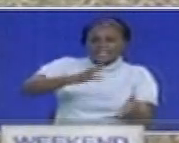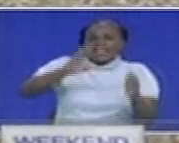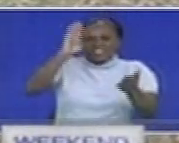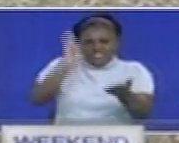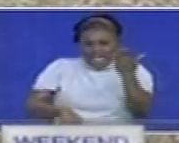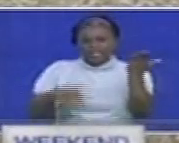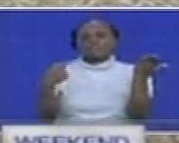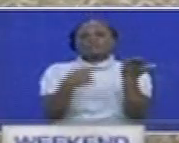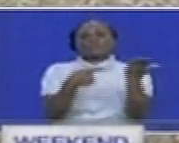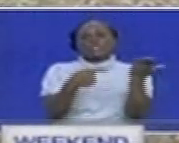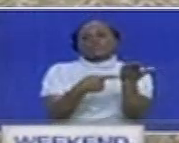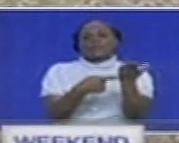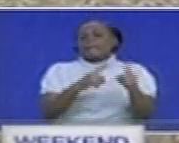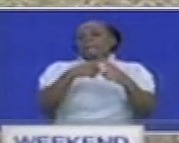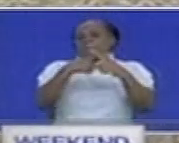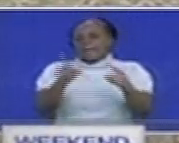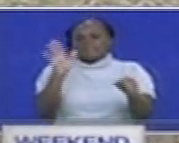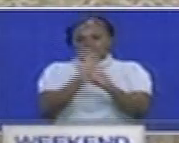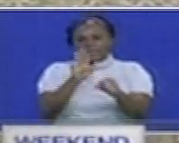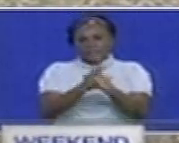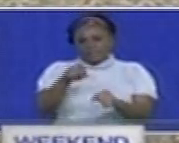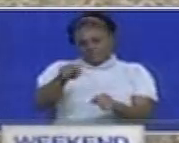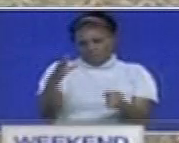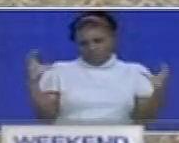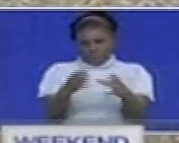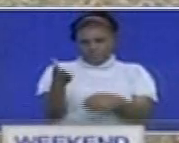it seeks to promote. But for many of the residents here,